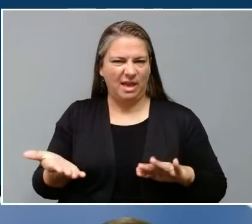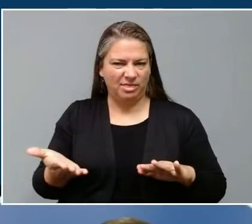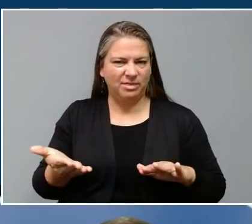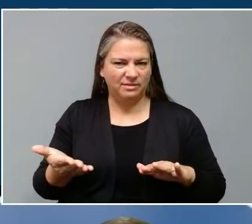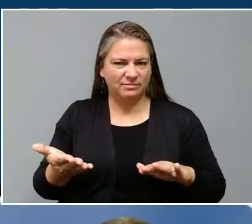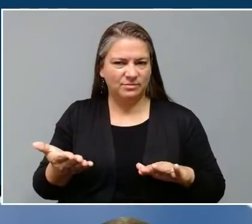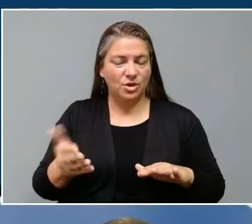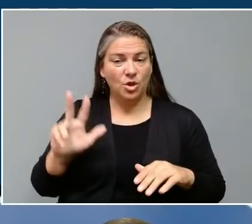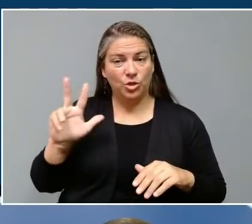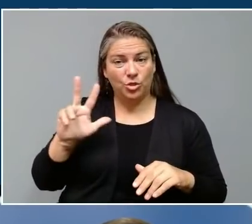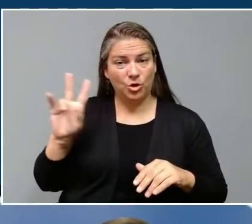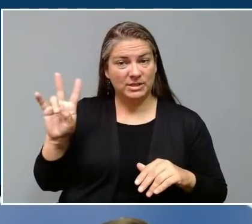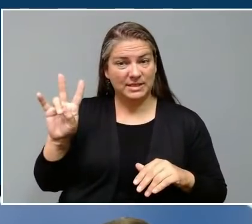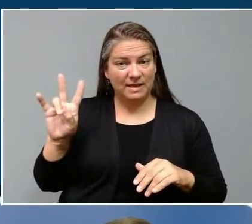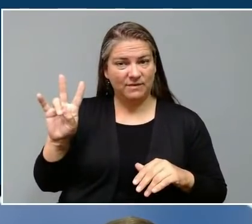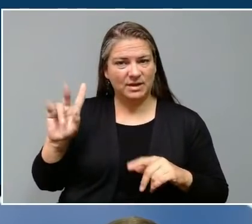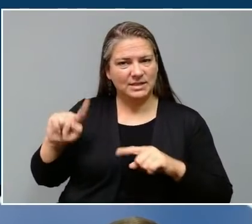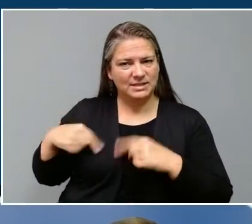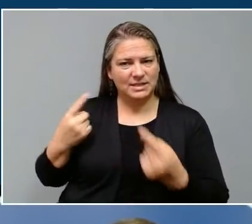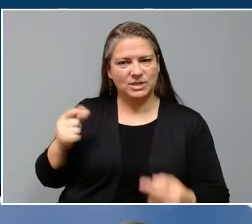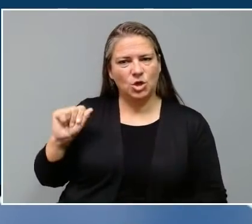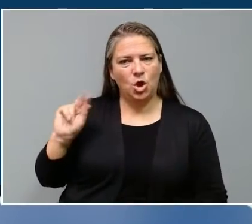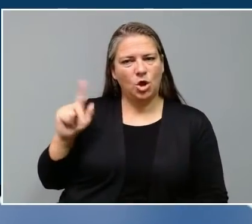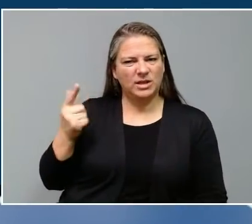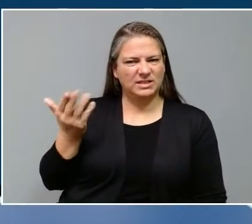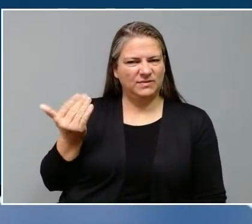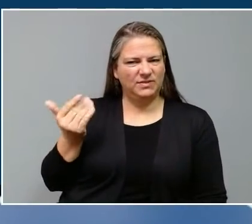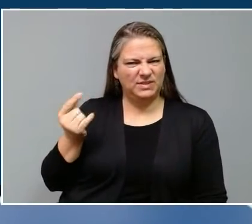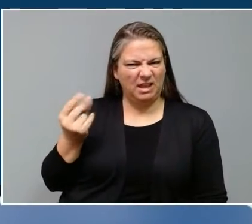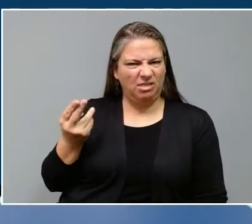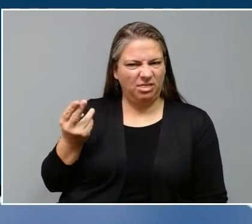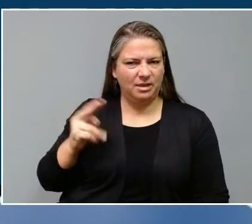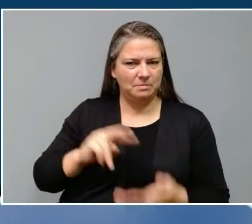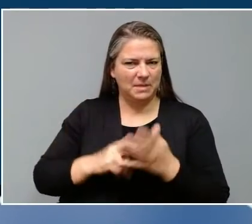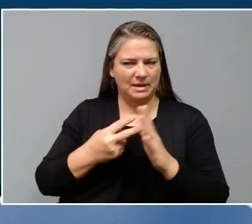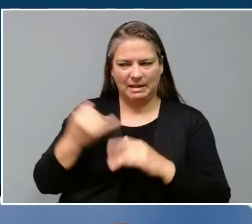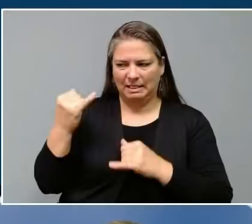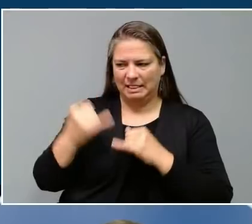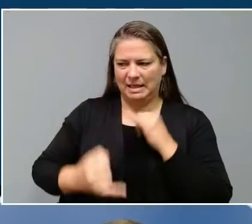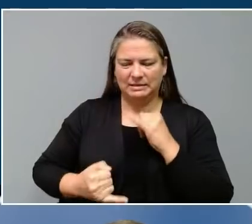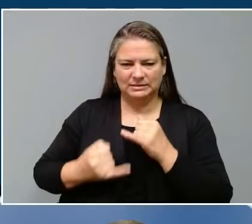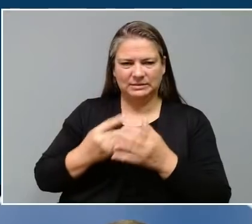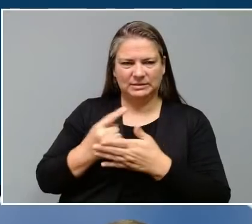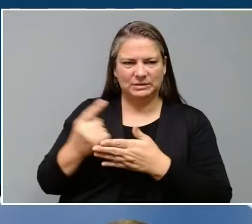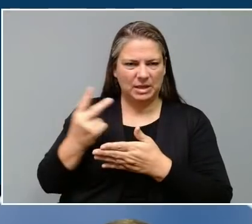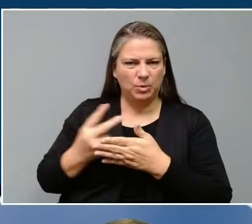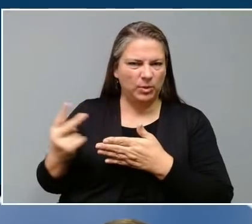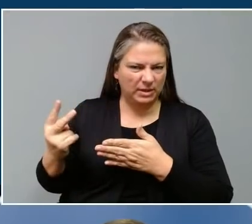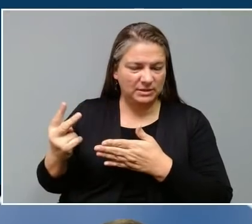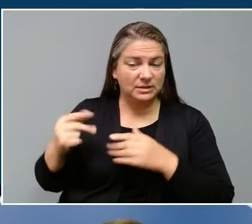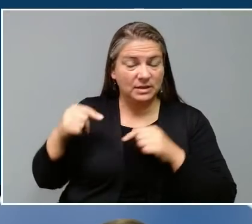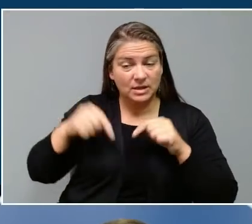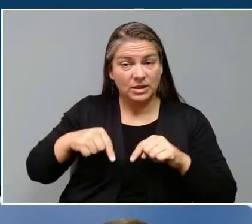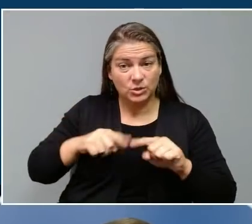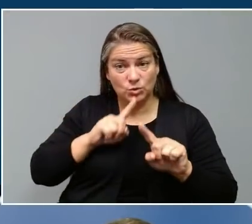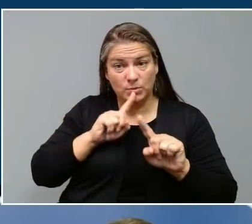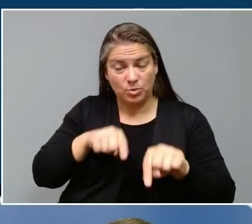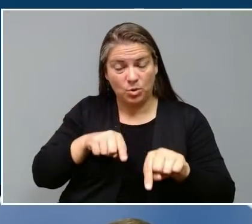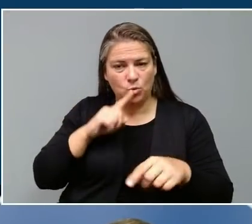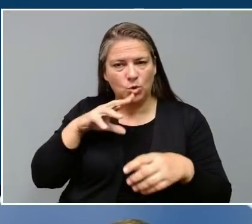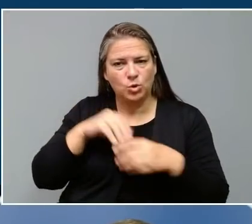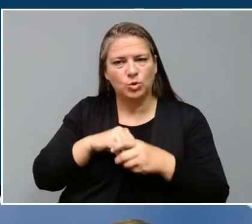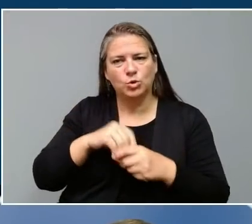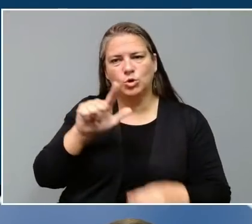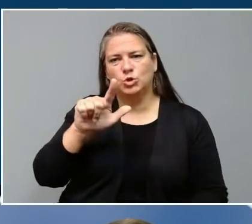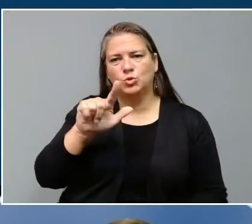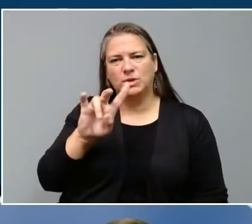since August 15th, so that's just in the last couple of weeks. And today's report is going to include a